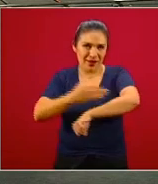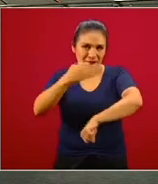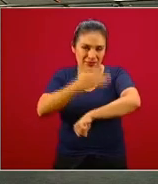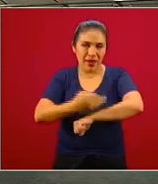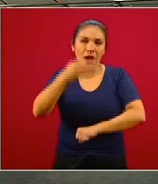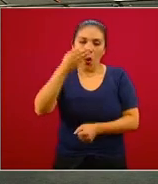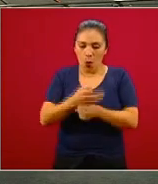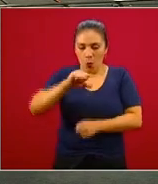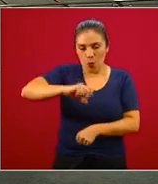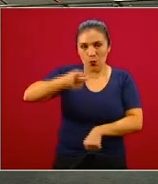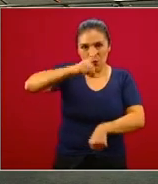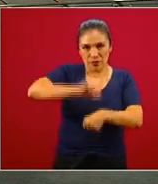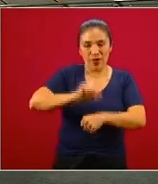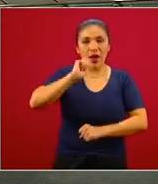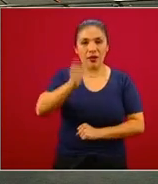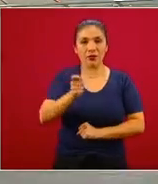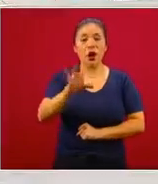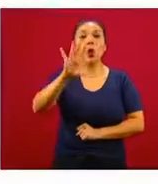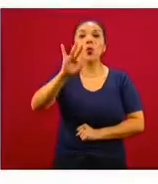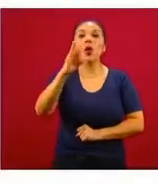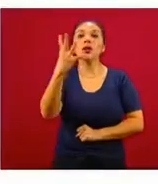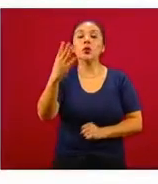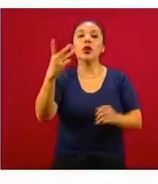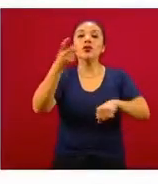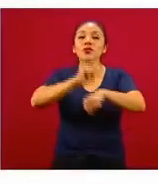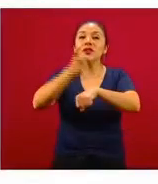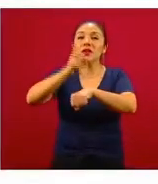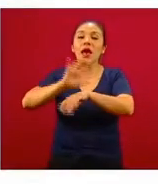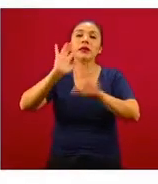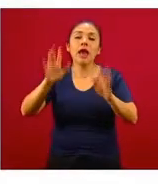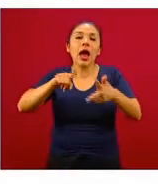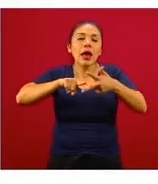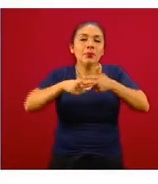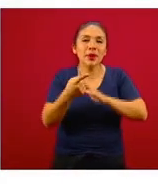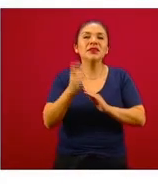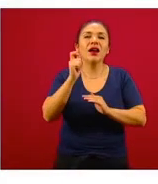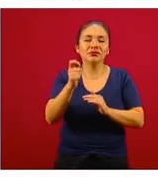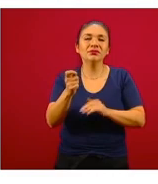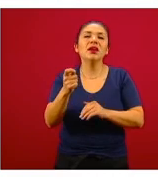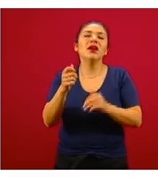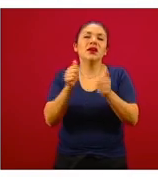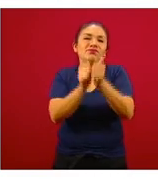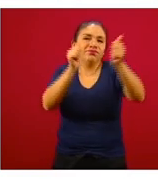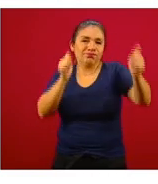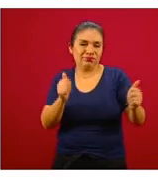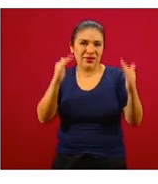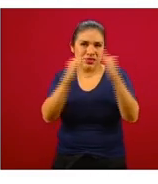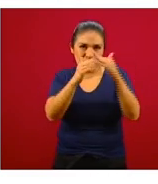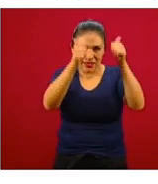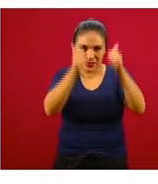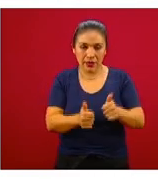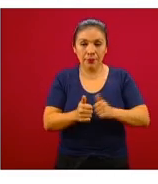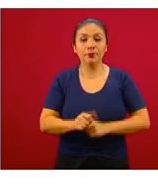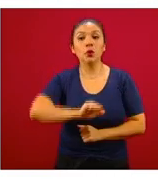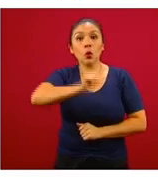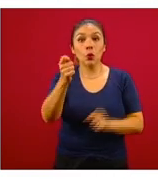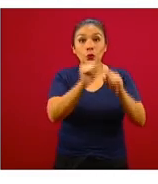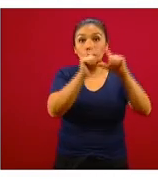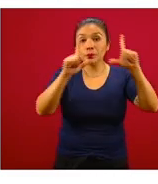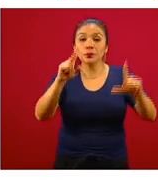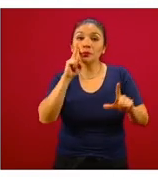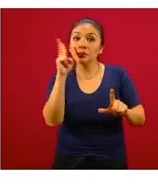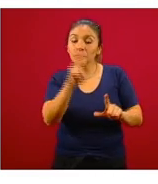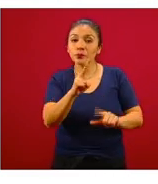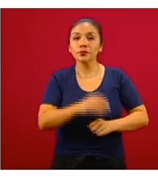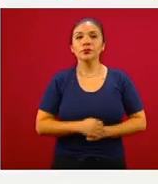conference number 44 días 67, de haber iniciado la Jornada Nacional de Sana Distancia. En la siguiente and this is the diapositiva 44 vemos, la